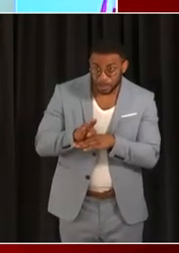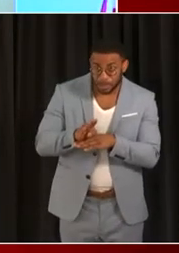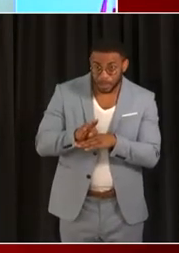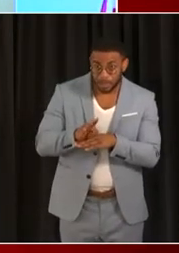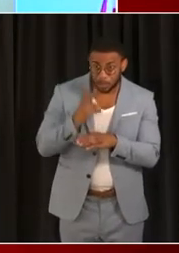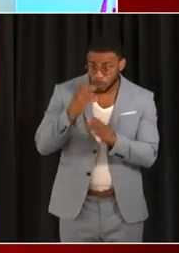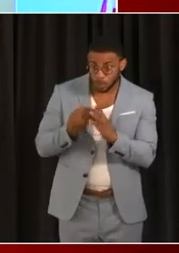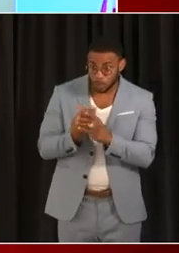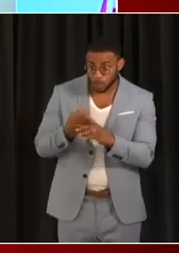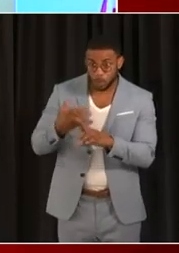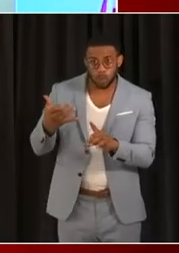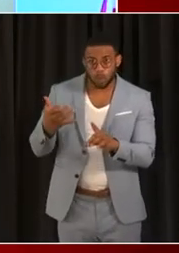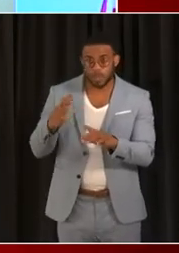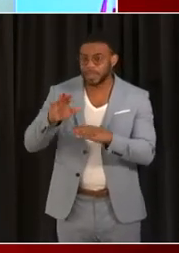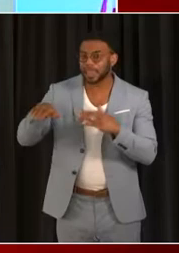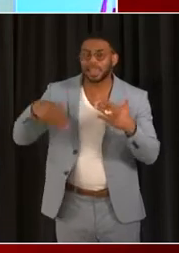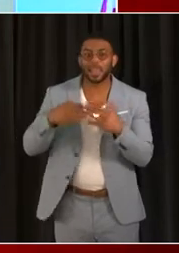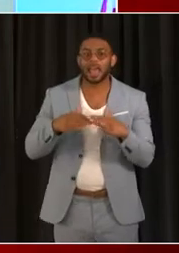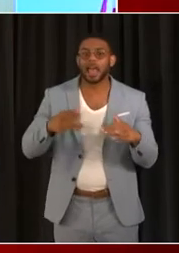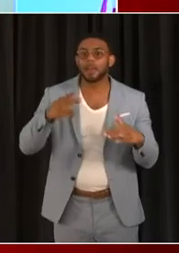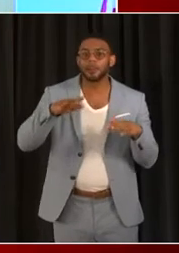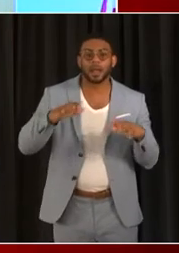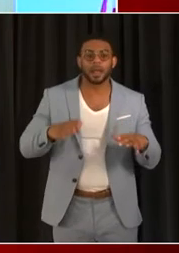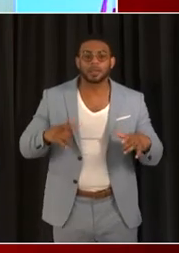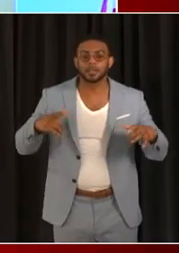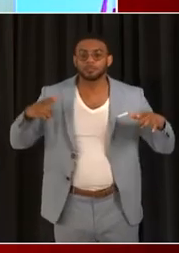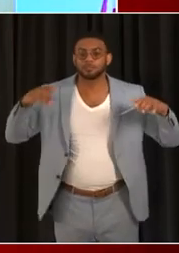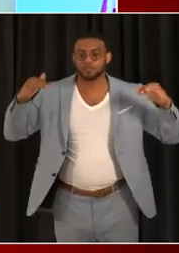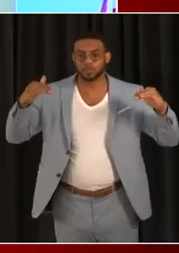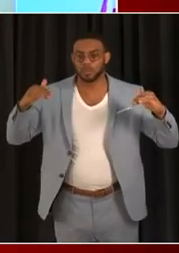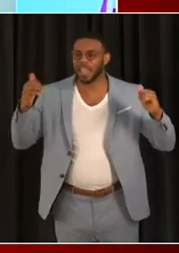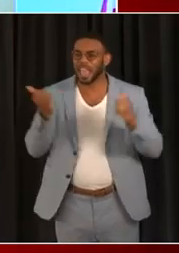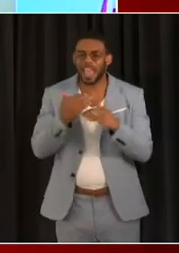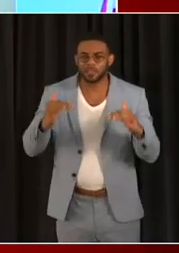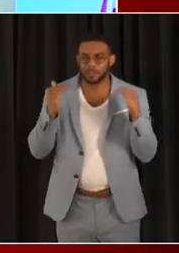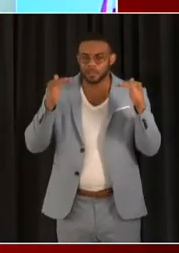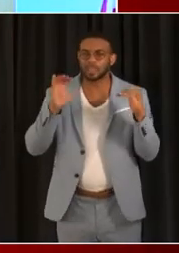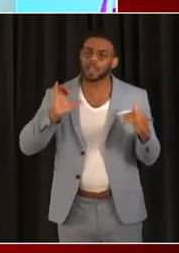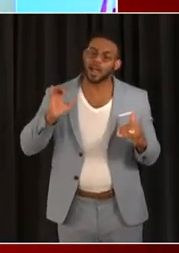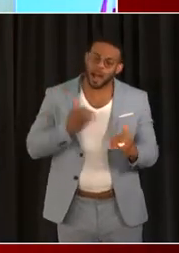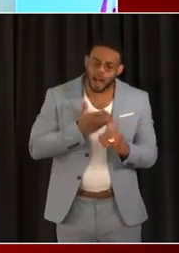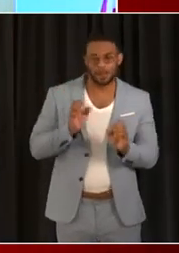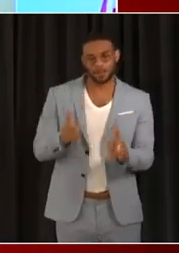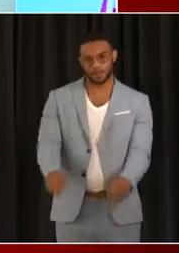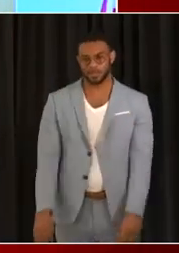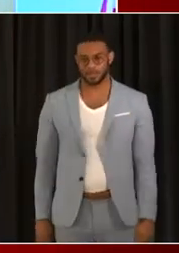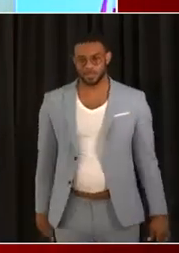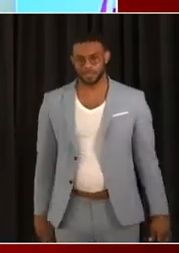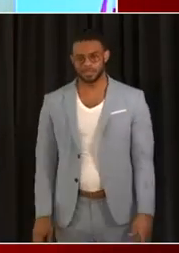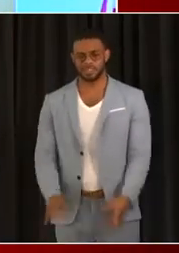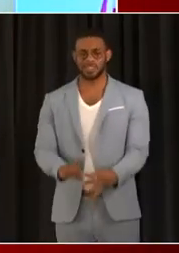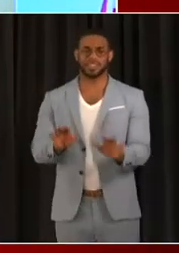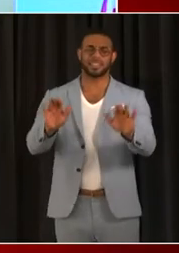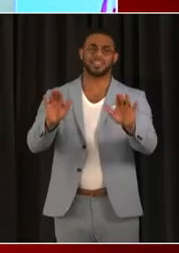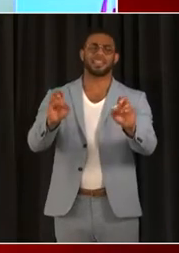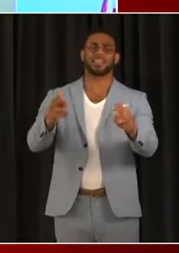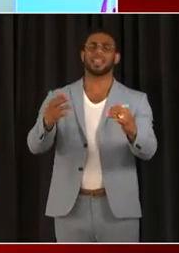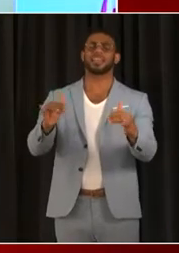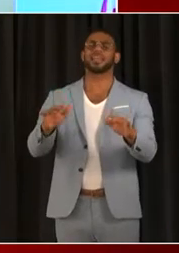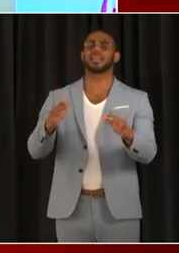and we see growth, the entire pie increases. And that's our opportunity to say,